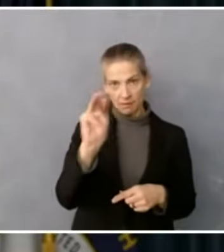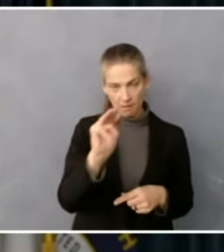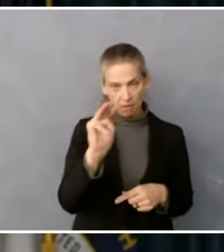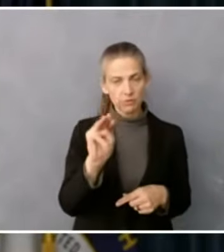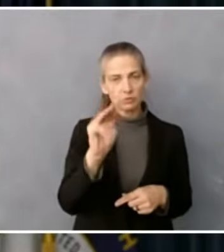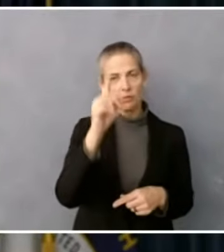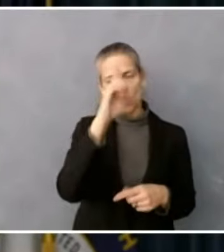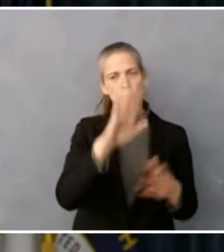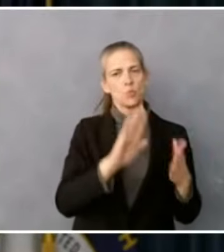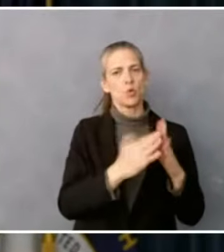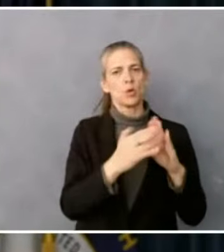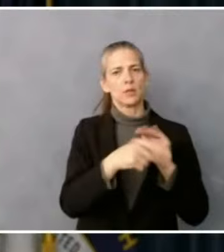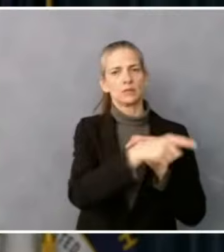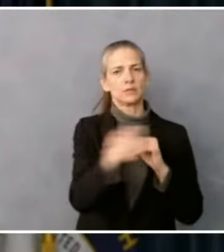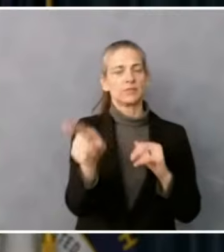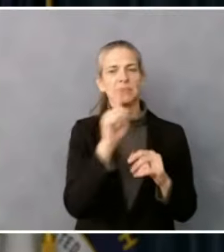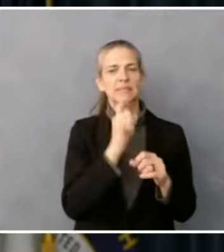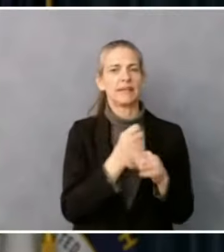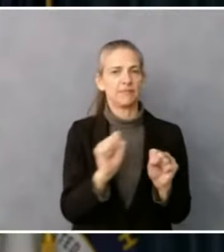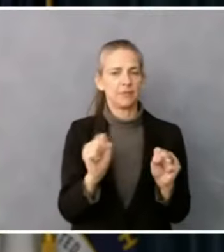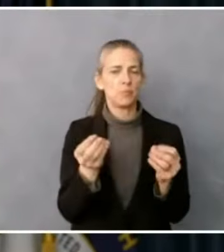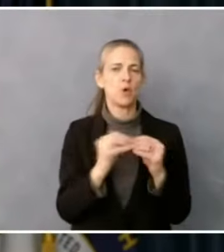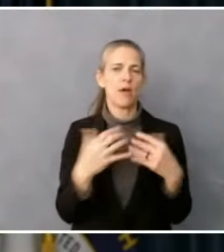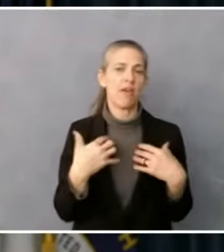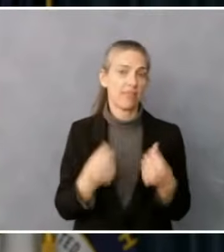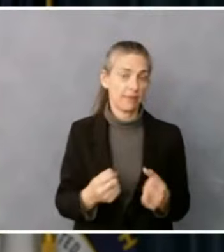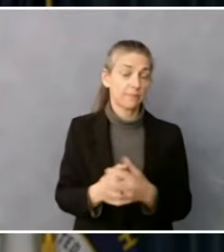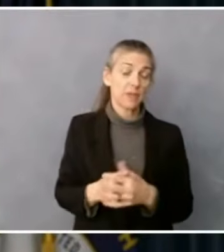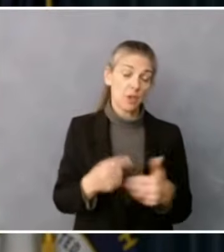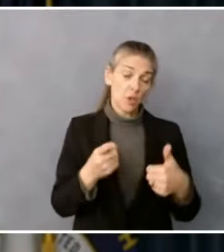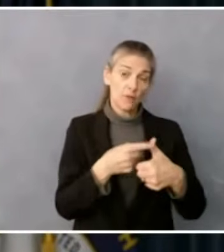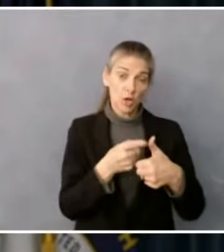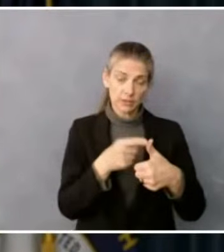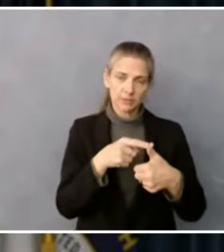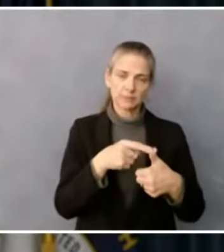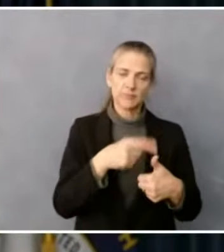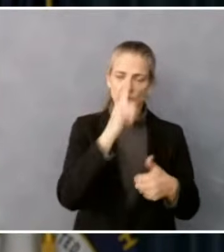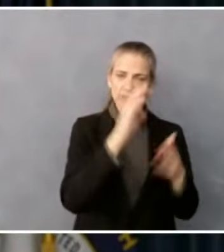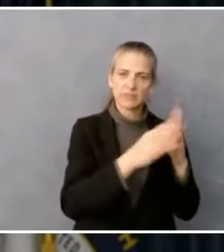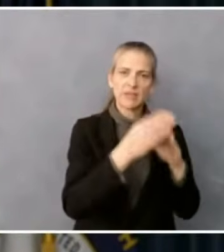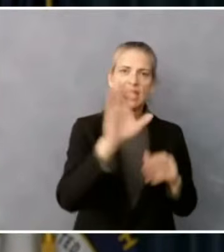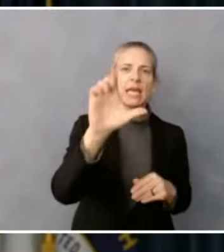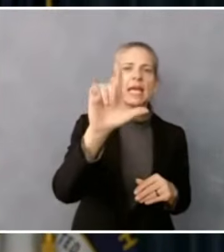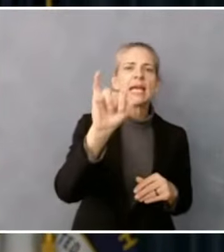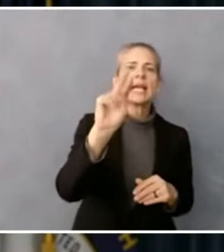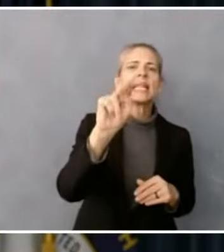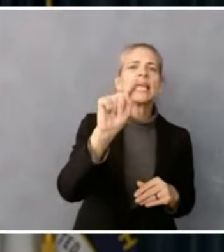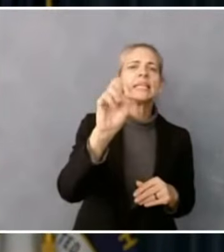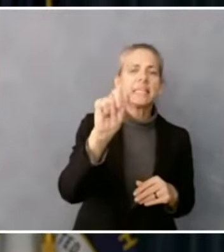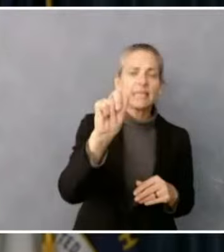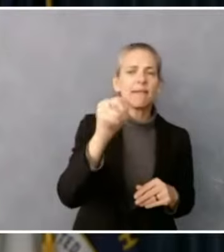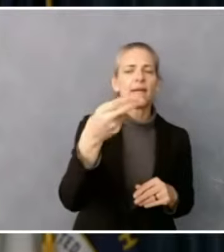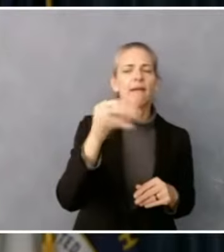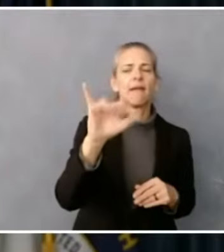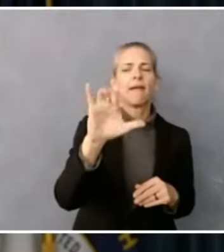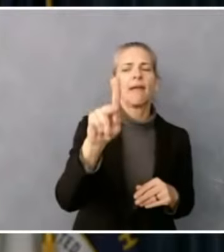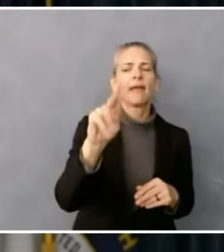communities safe and healthier. First up, we have some good news for the city of Clinton in Hickman County. The city is